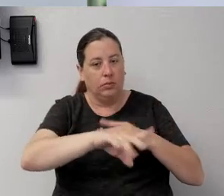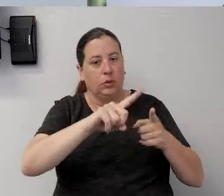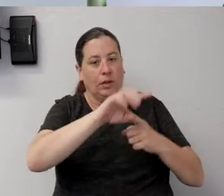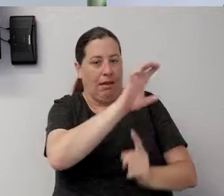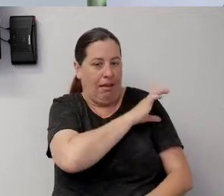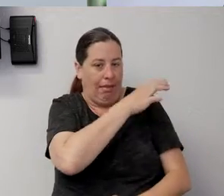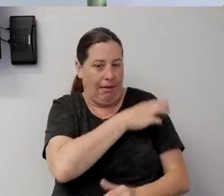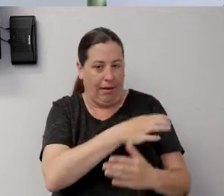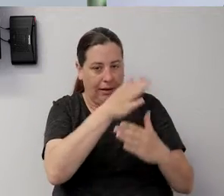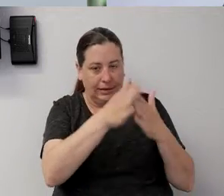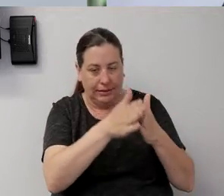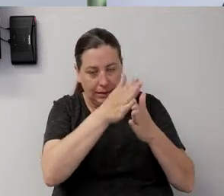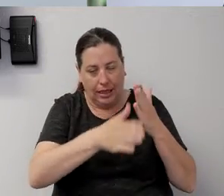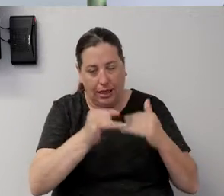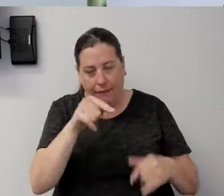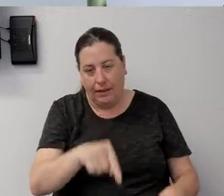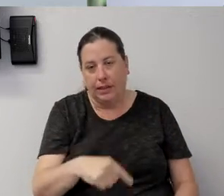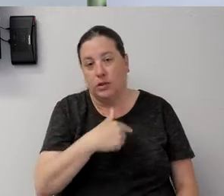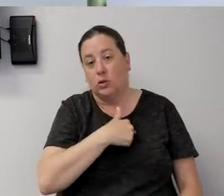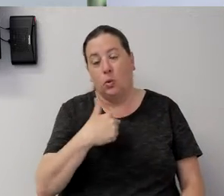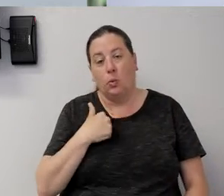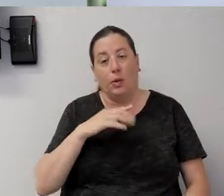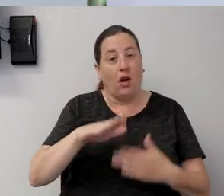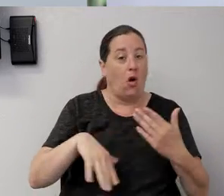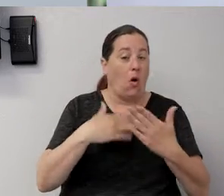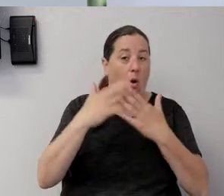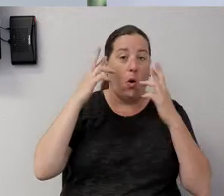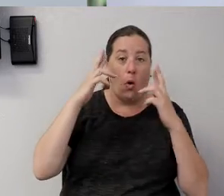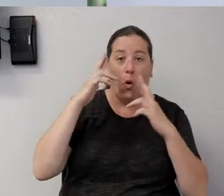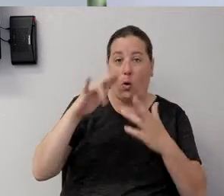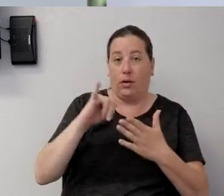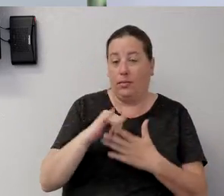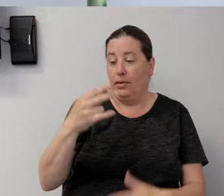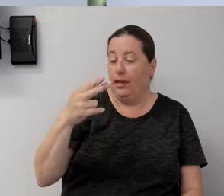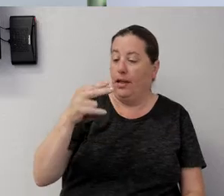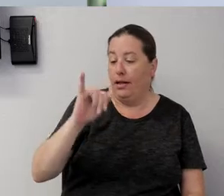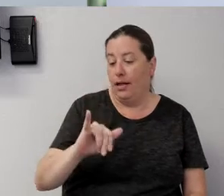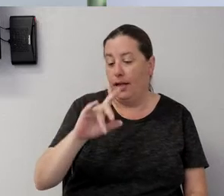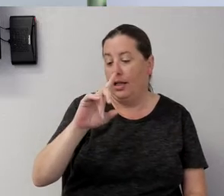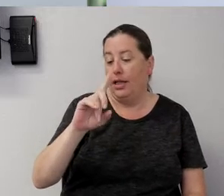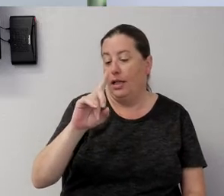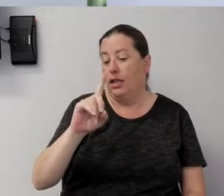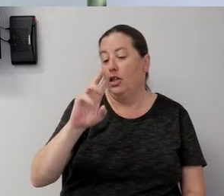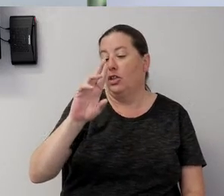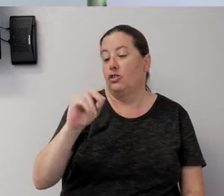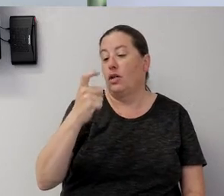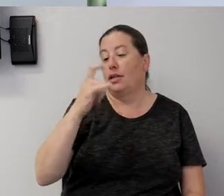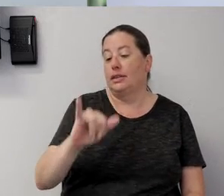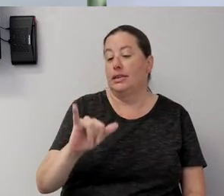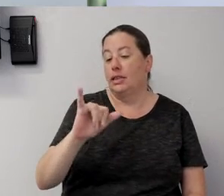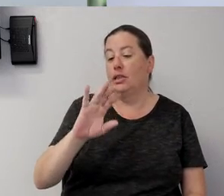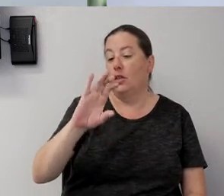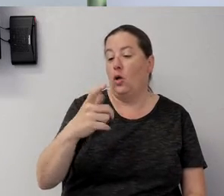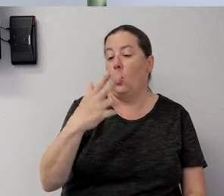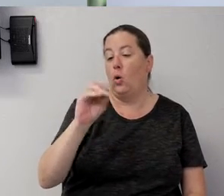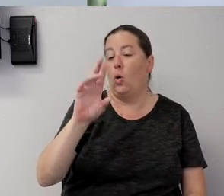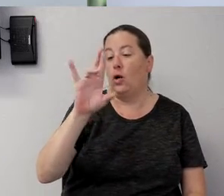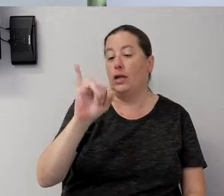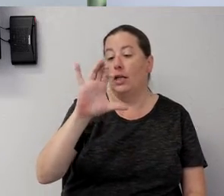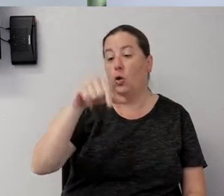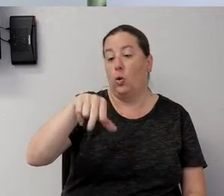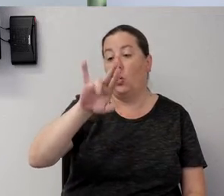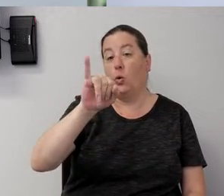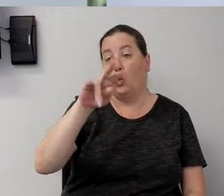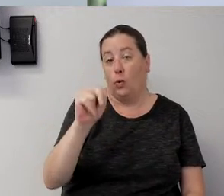So we had all hoped that hydroxychloroquine was going to be the magic